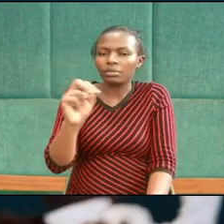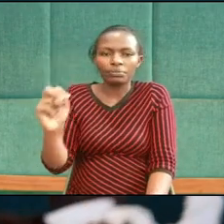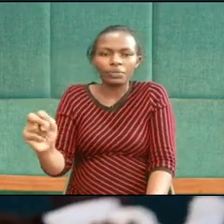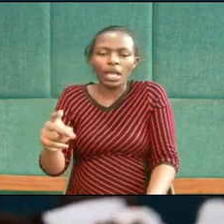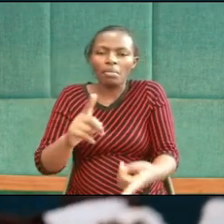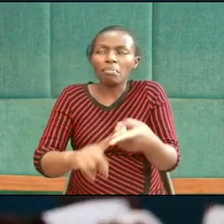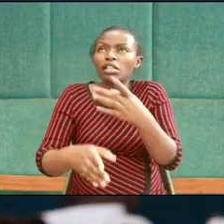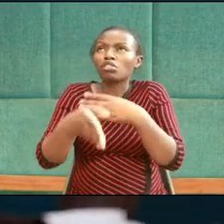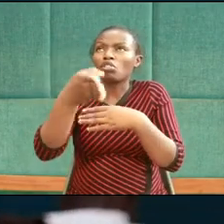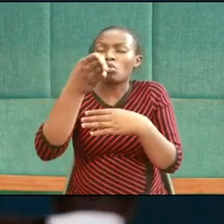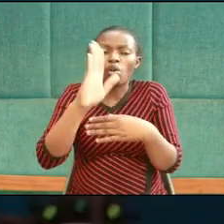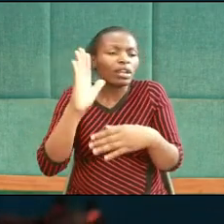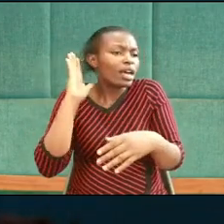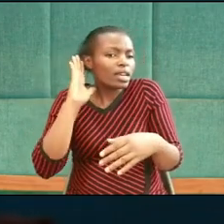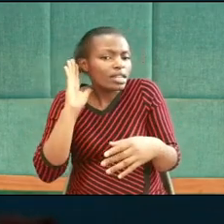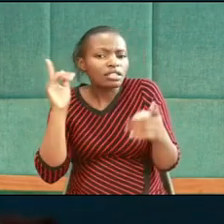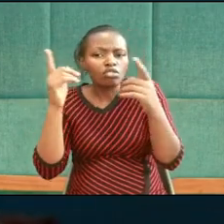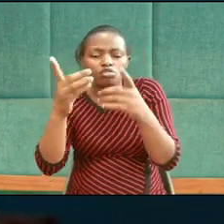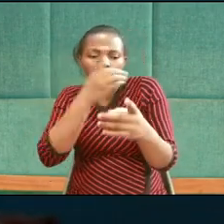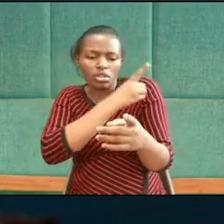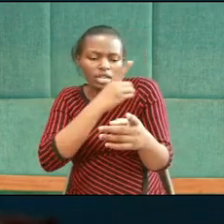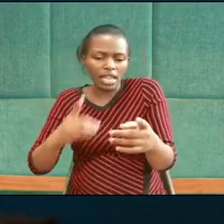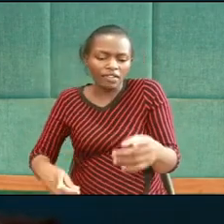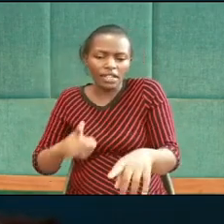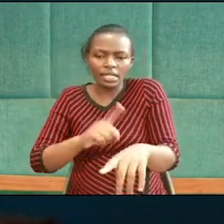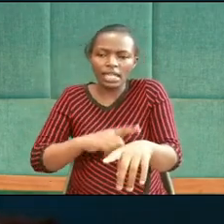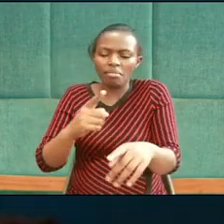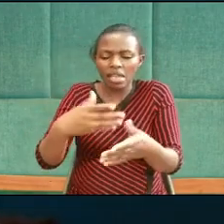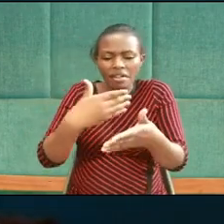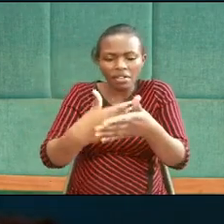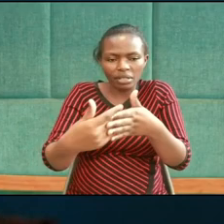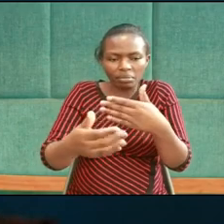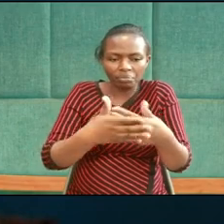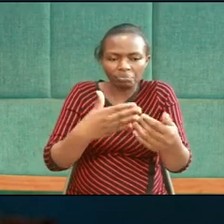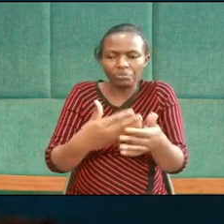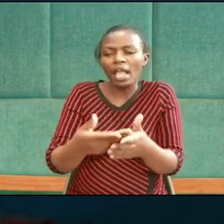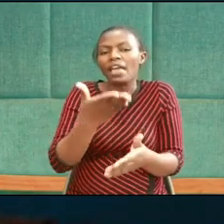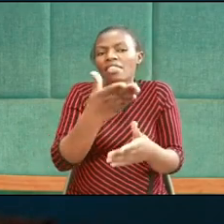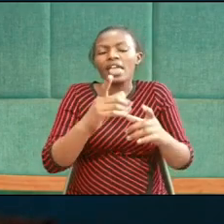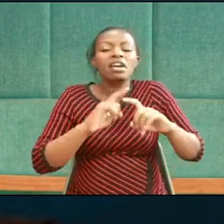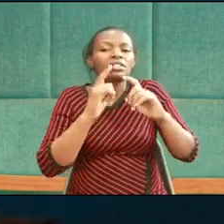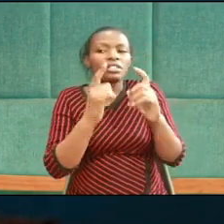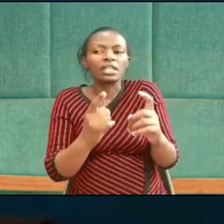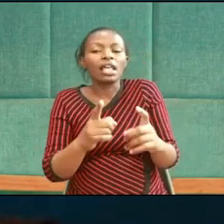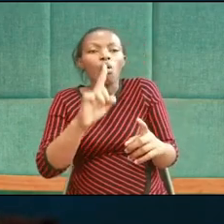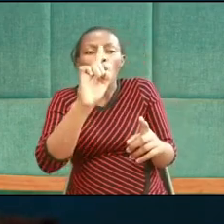he repented of his sin. So that is one of the way of correction.